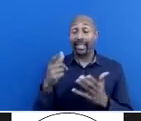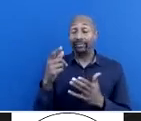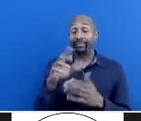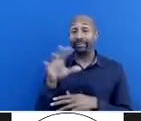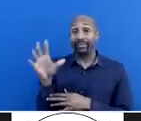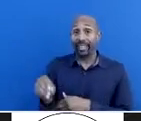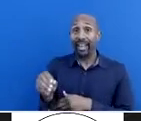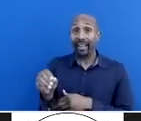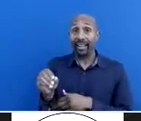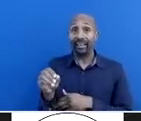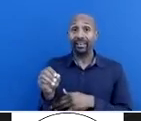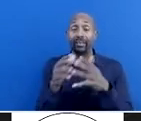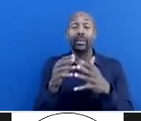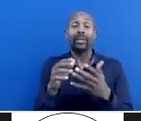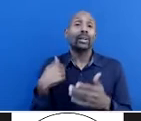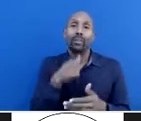telling a meaningful story.